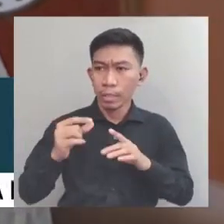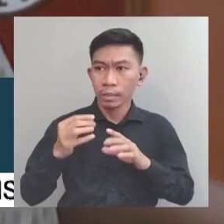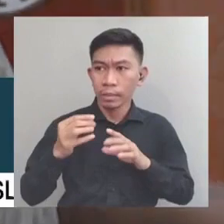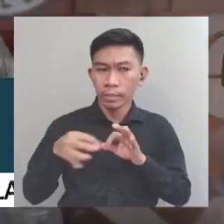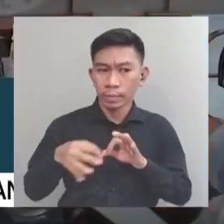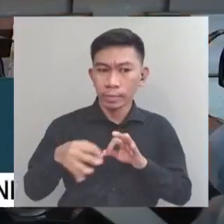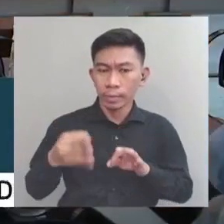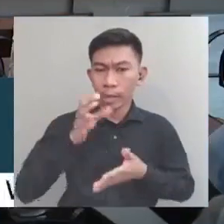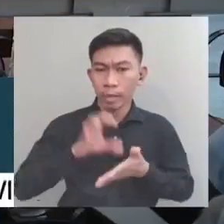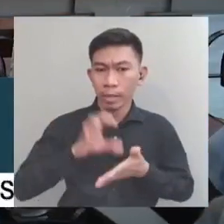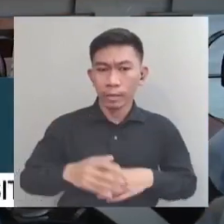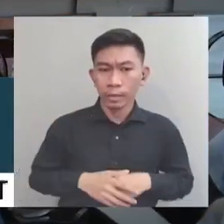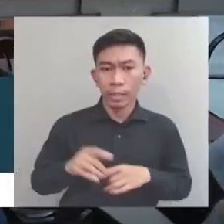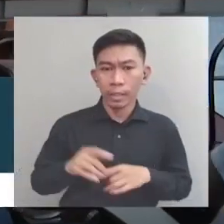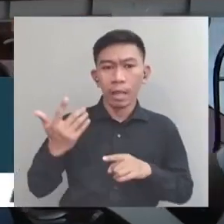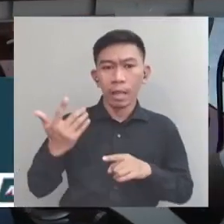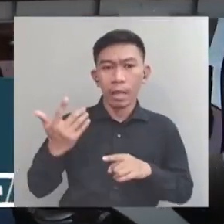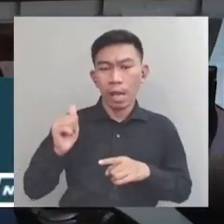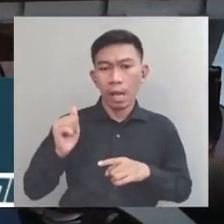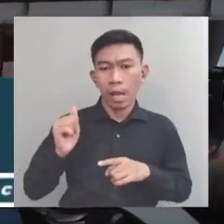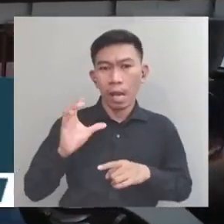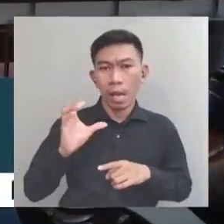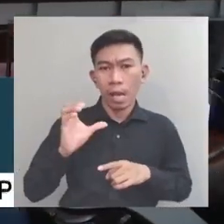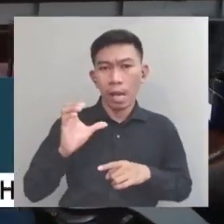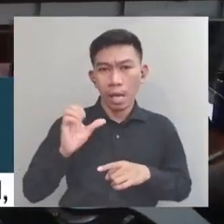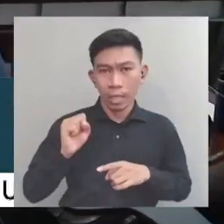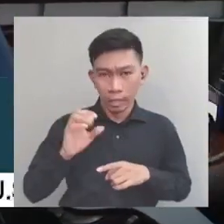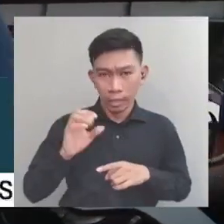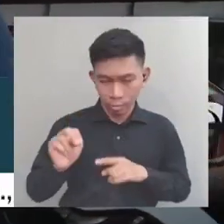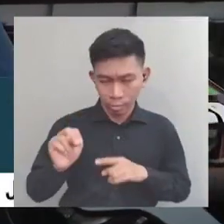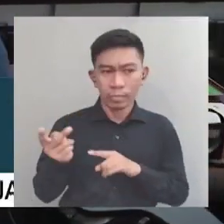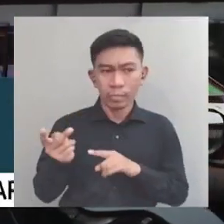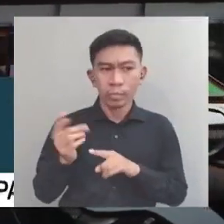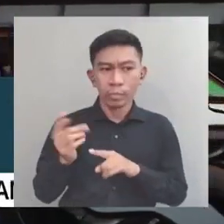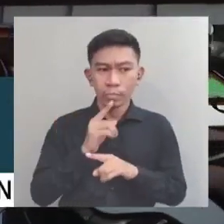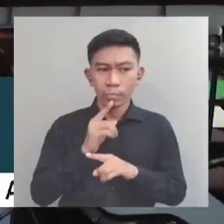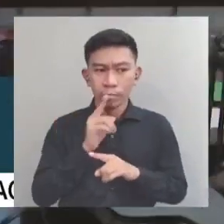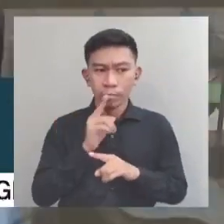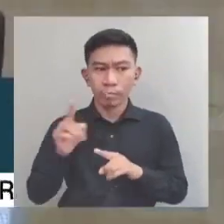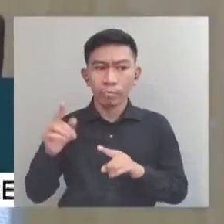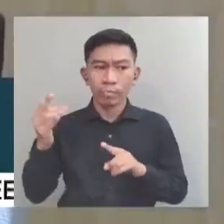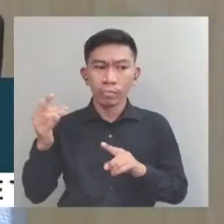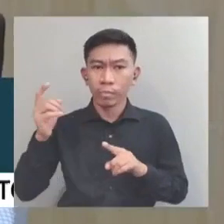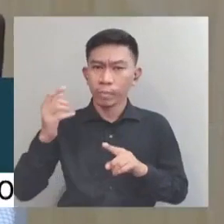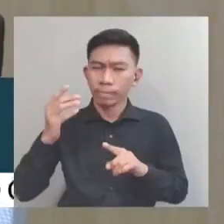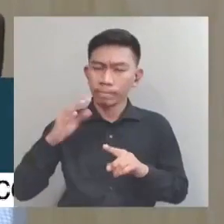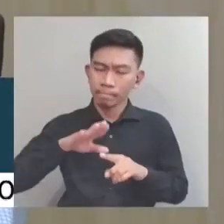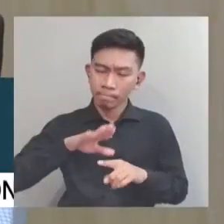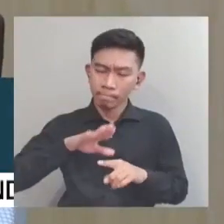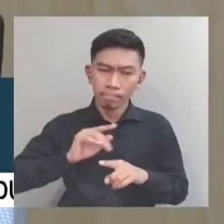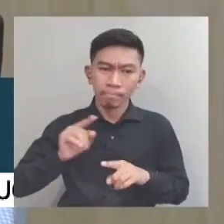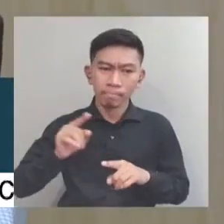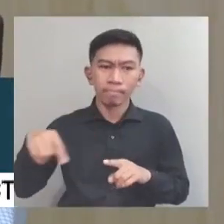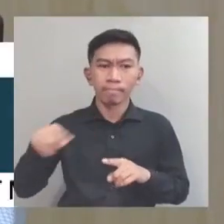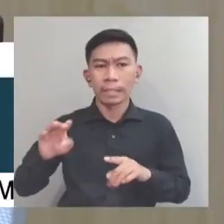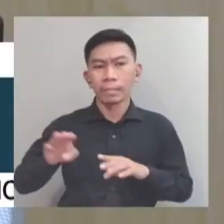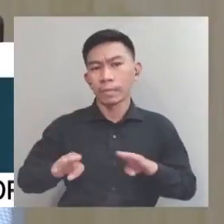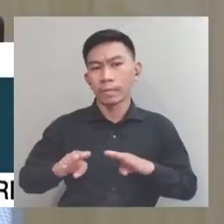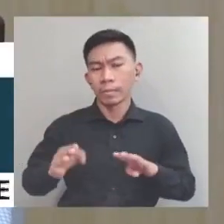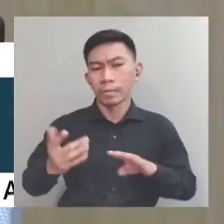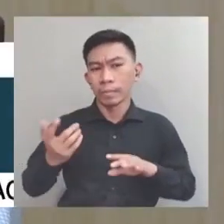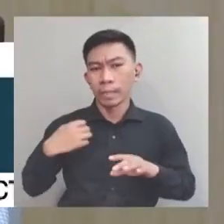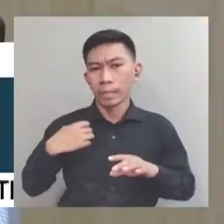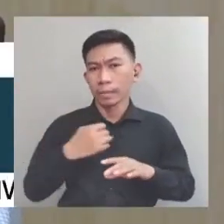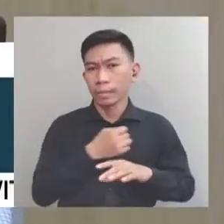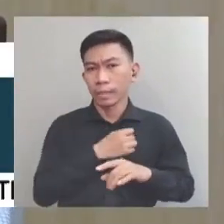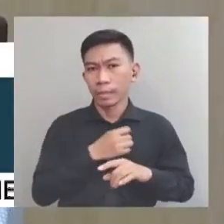Lacson are also dismayed at the behavior of some current members of the chamber. I'm compelled to comment on what the